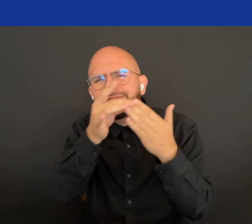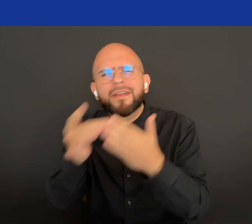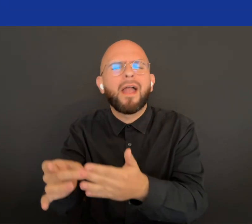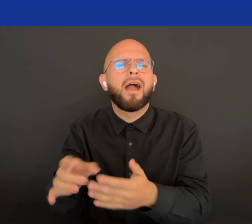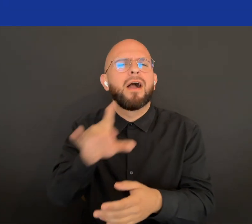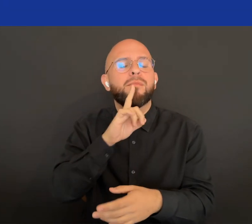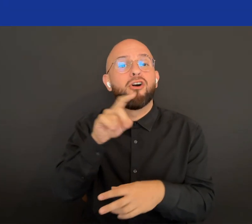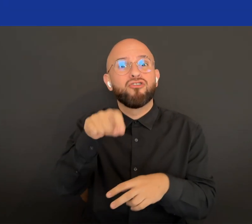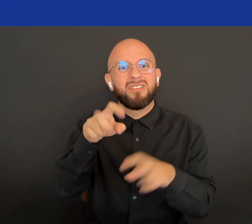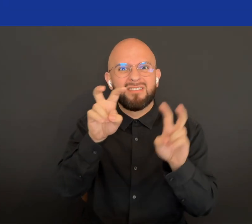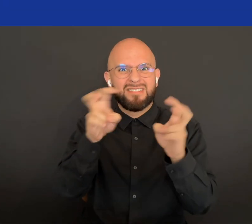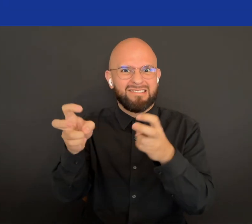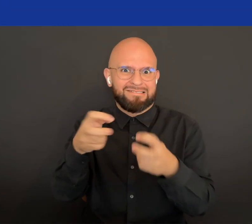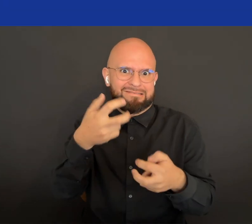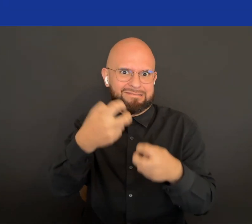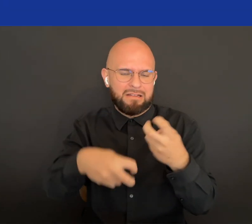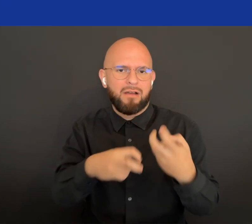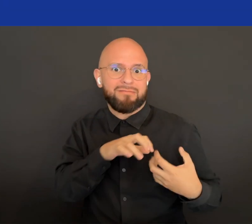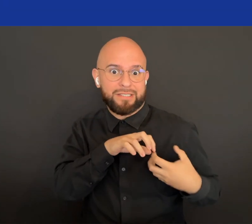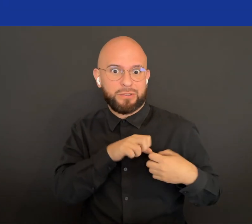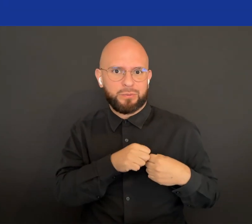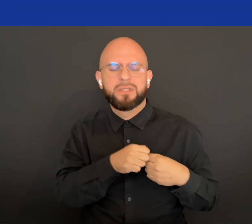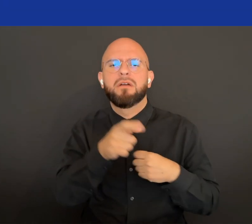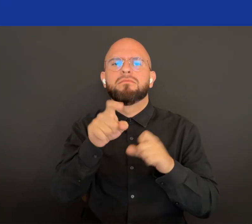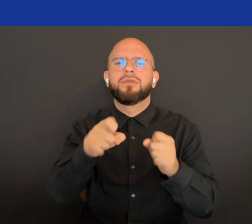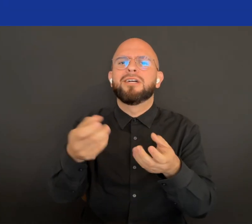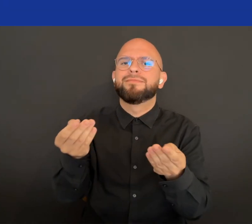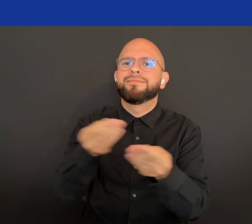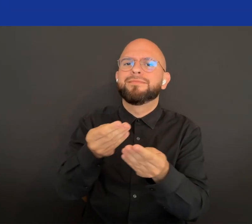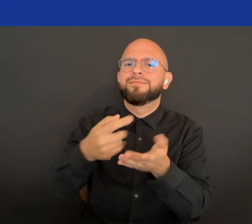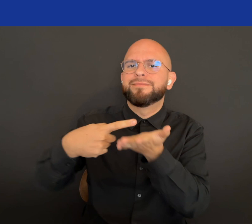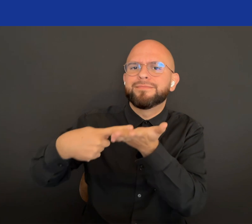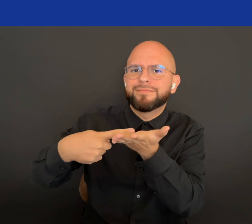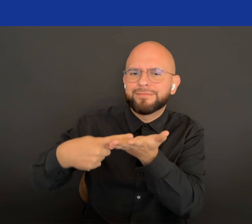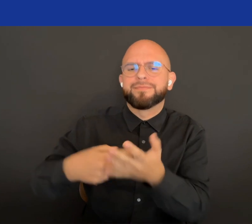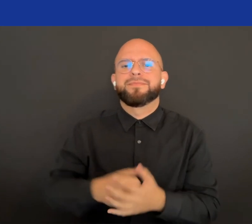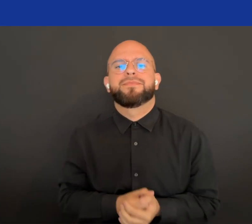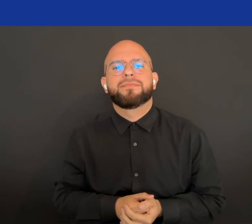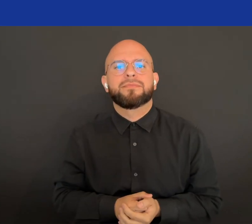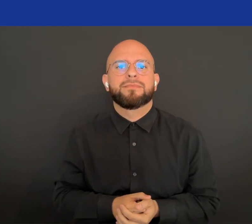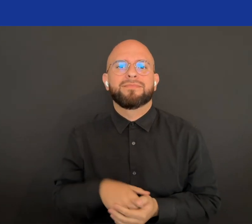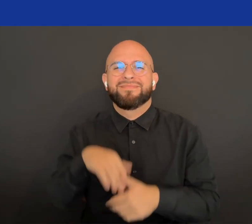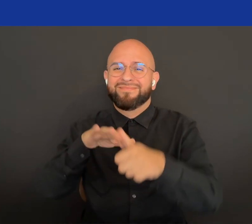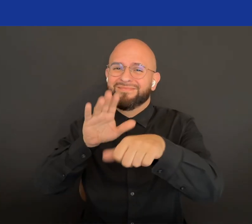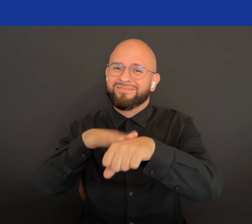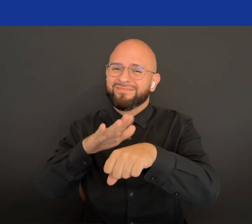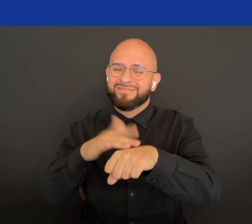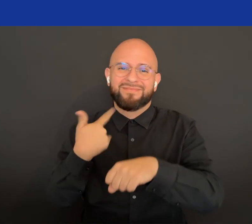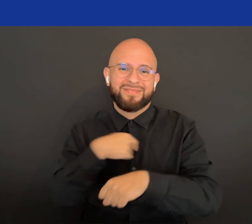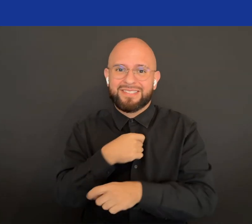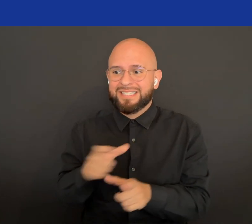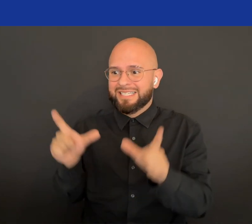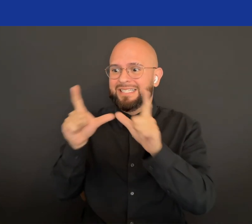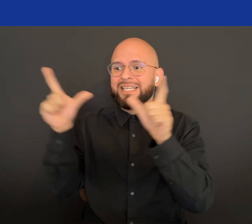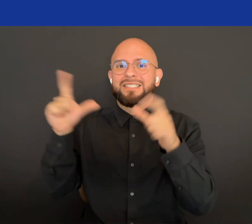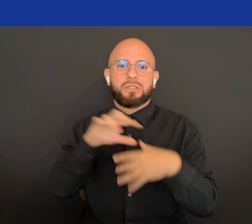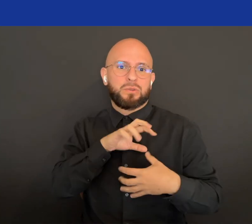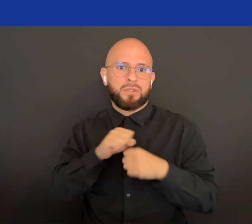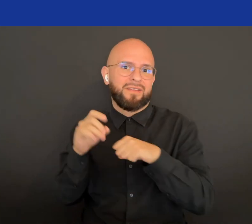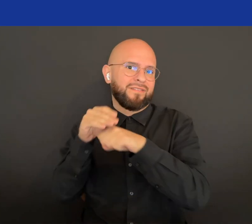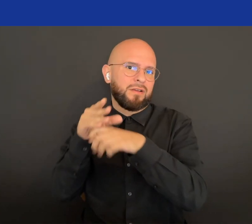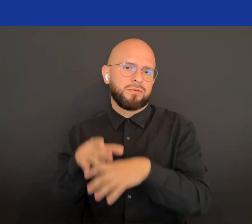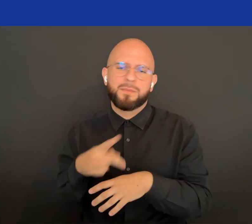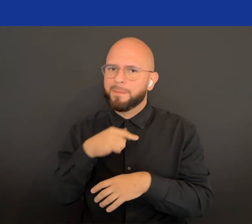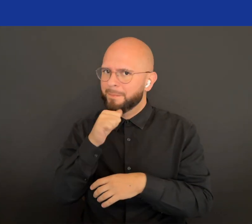and facilitate discussions on challenging topics such as grief. Please note that we are not licensed grief counselors and